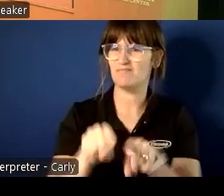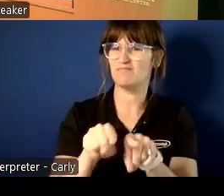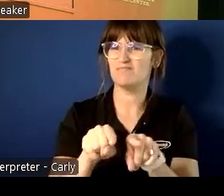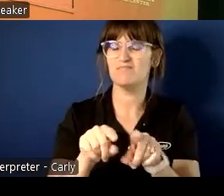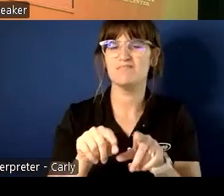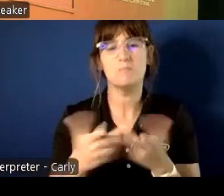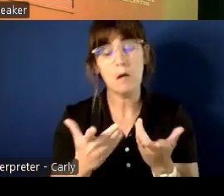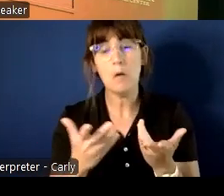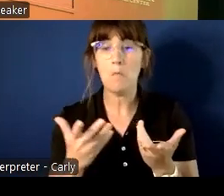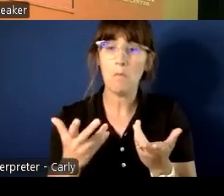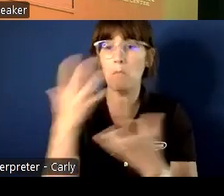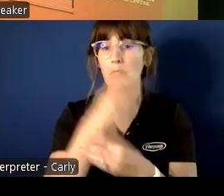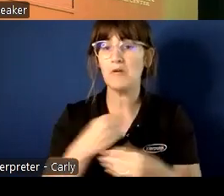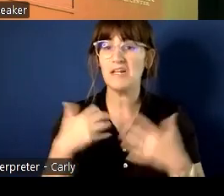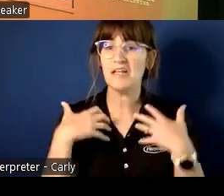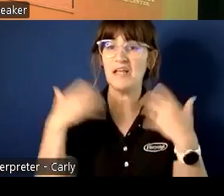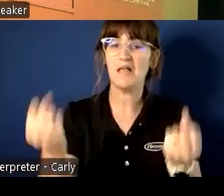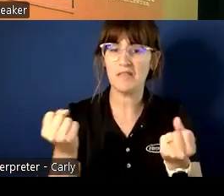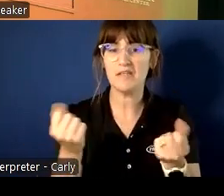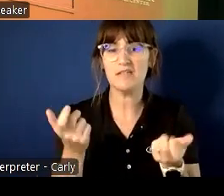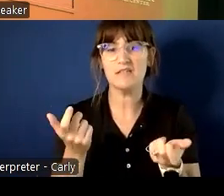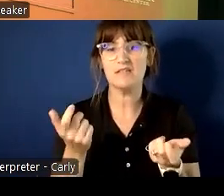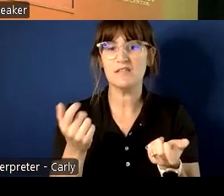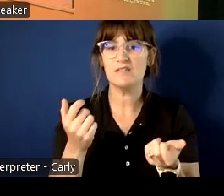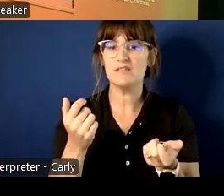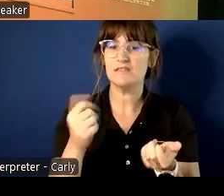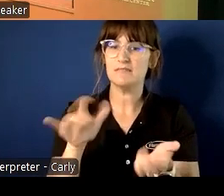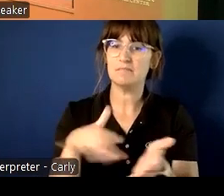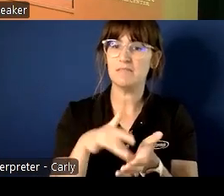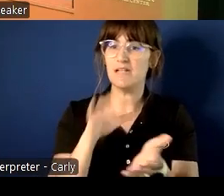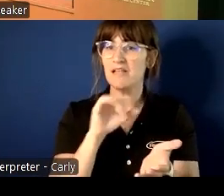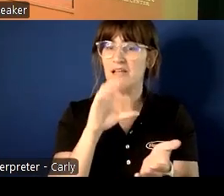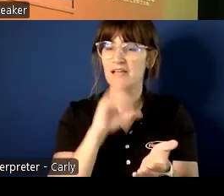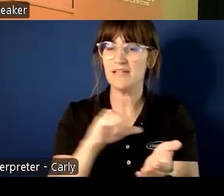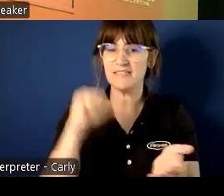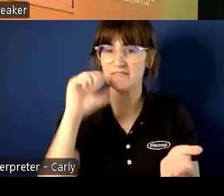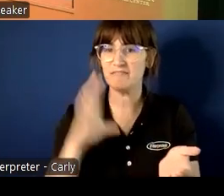healthy, mid-aged, tended to be female population.